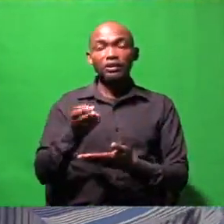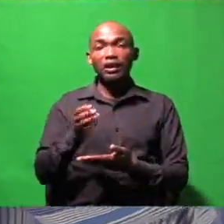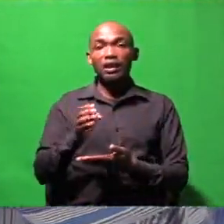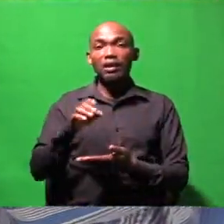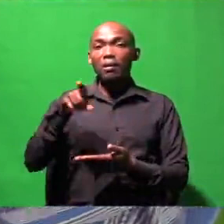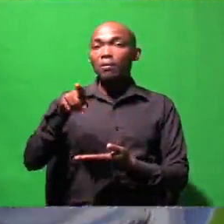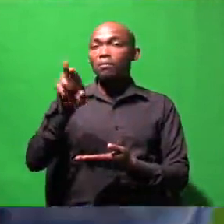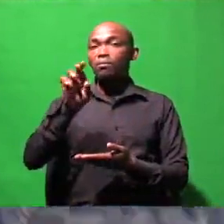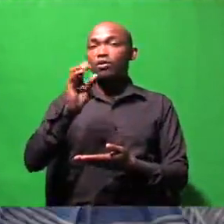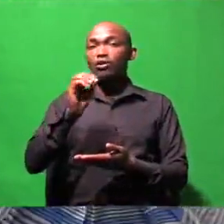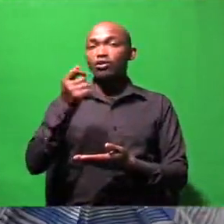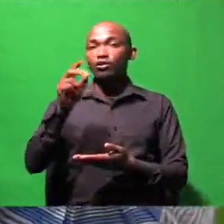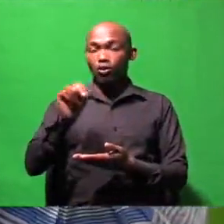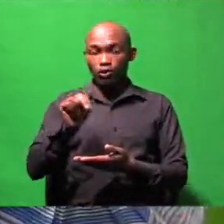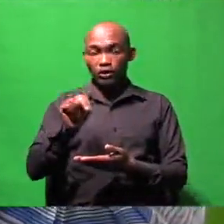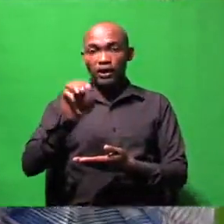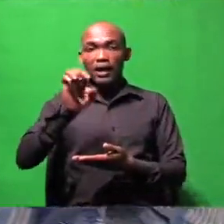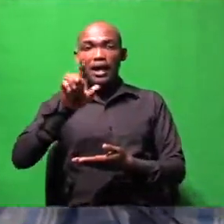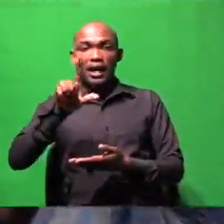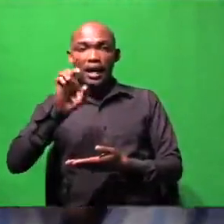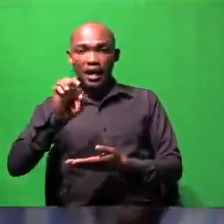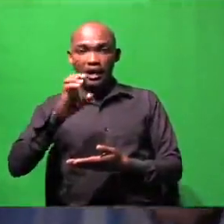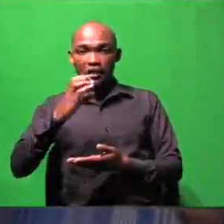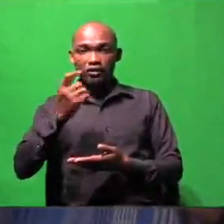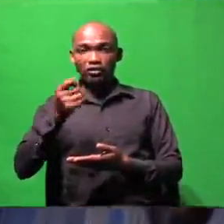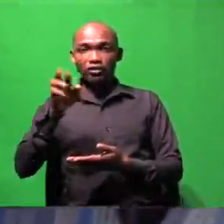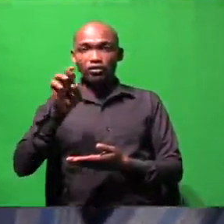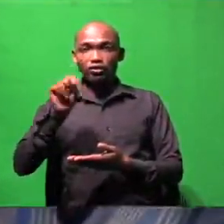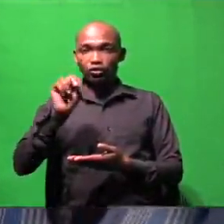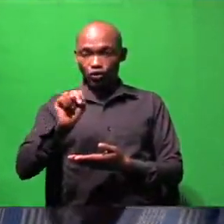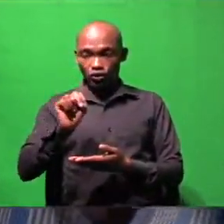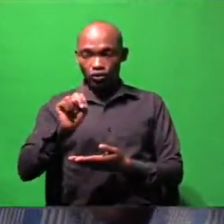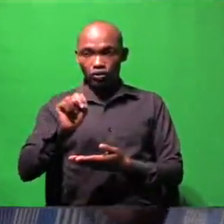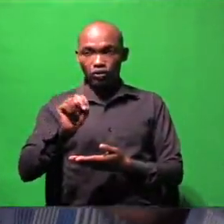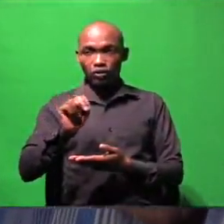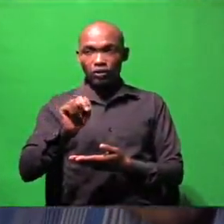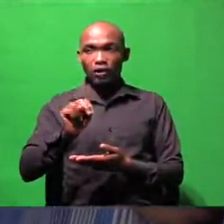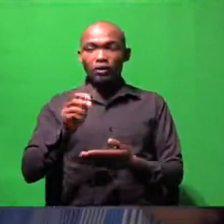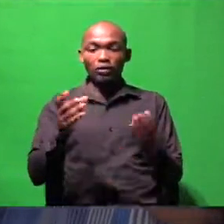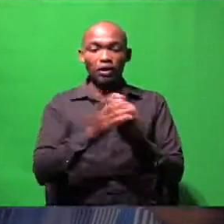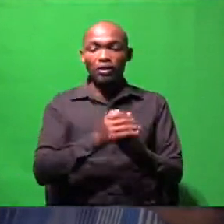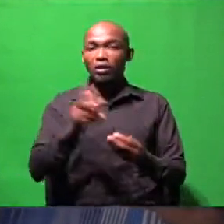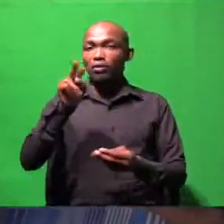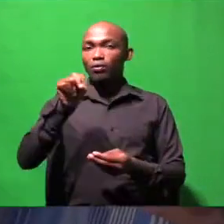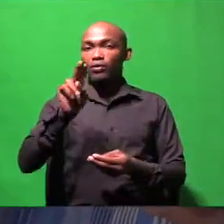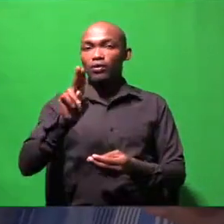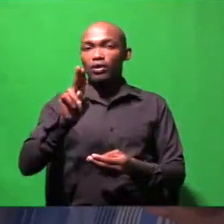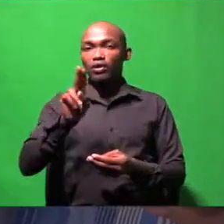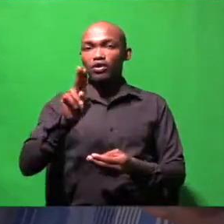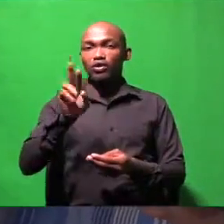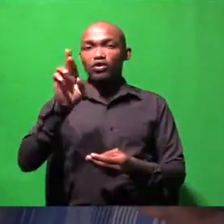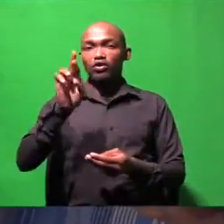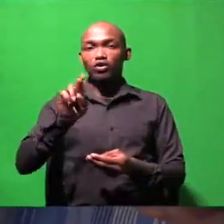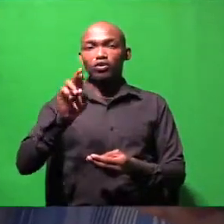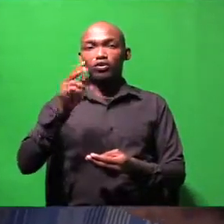protons, electrons, and neutrons. So now, let's look on those postulates, Dalton